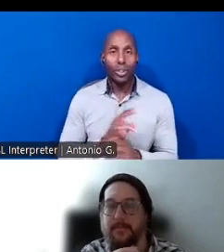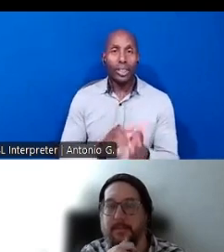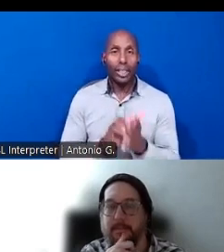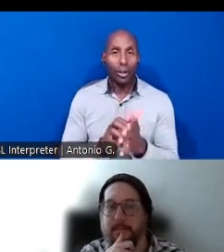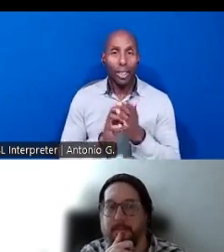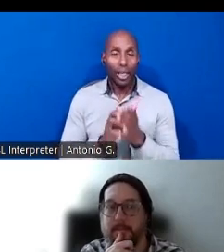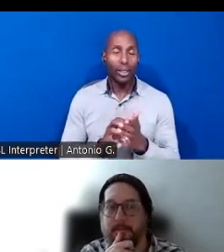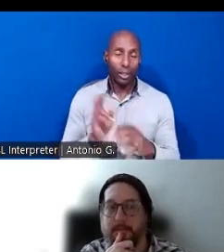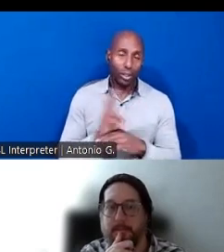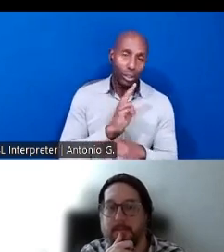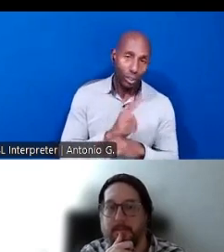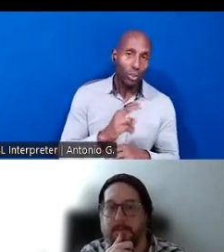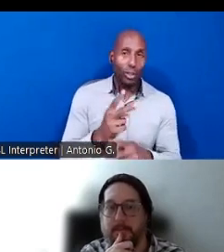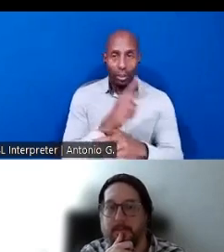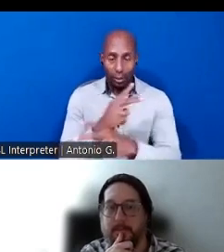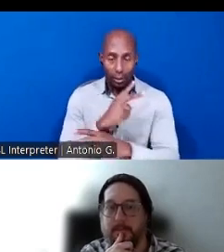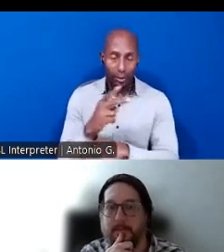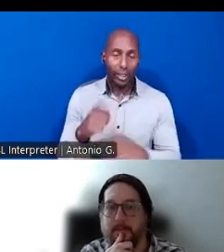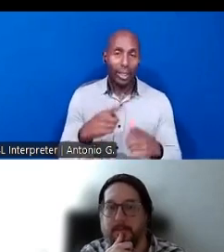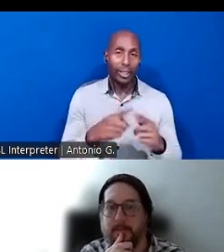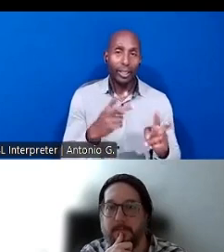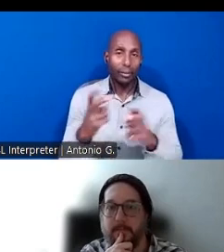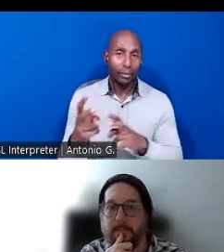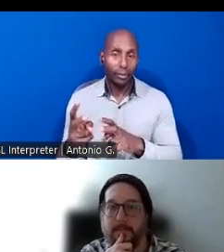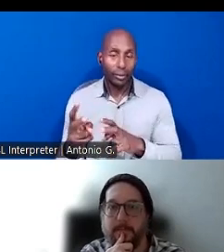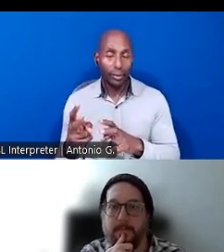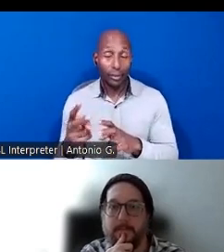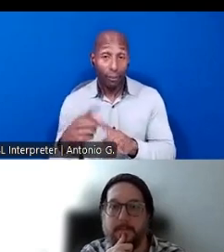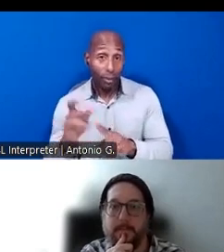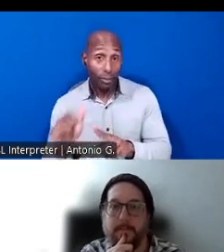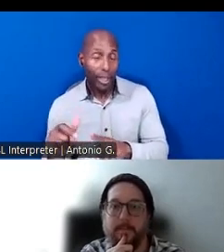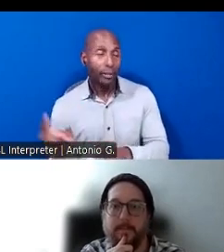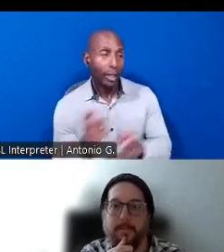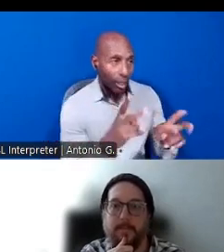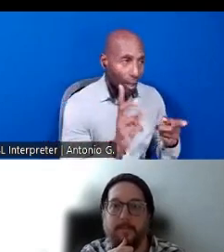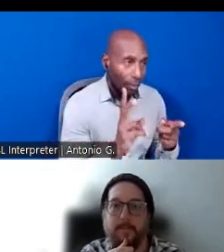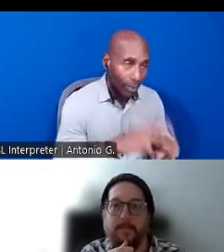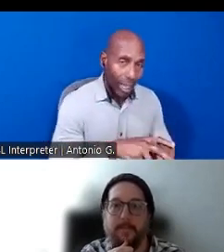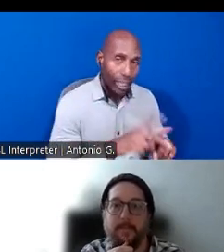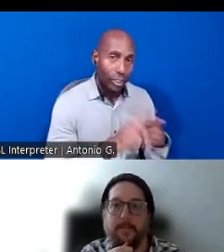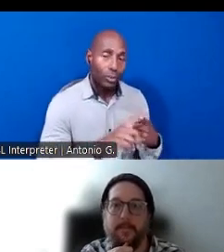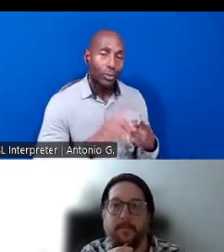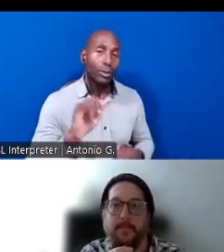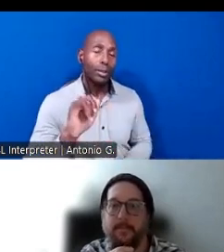taking that data to input on the tool. So fairly straightforward.